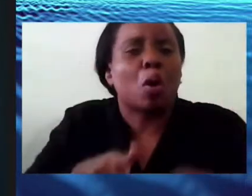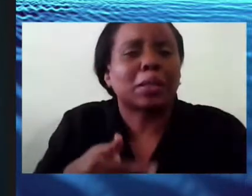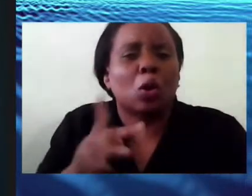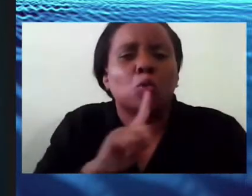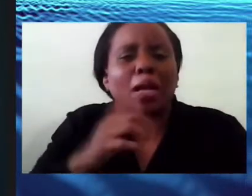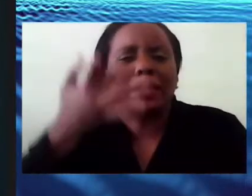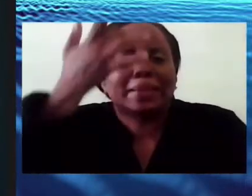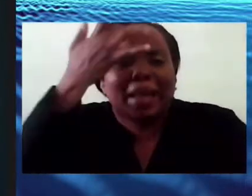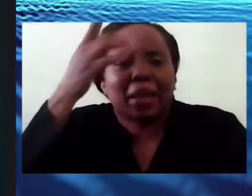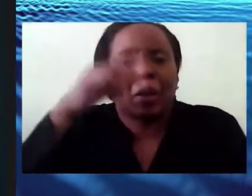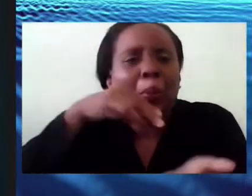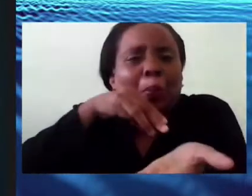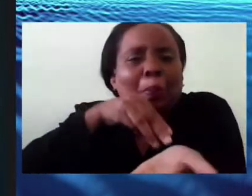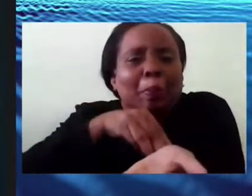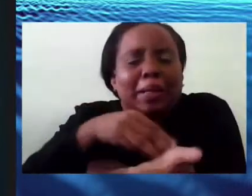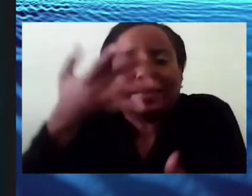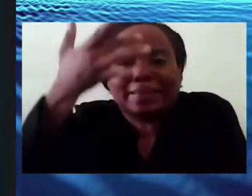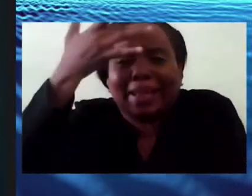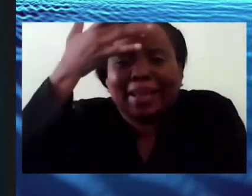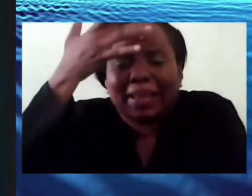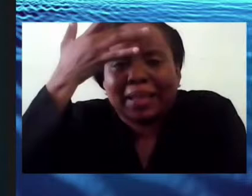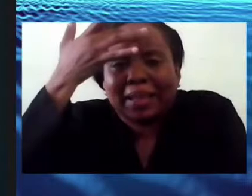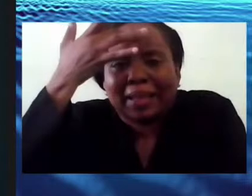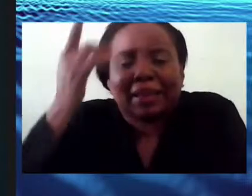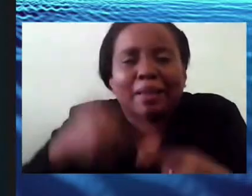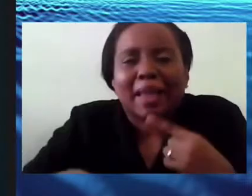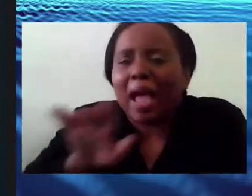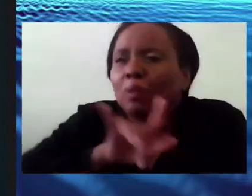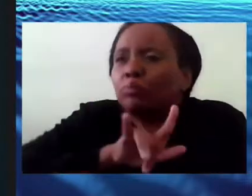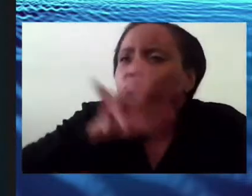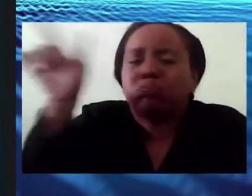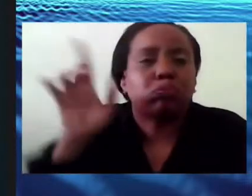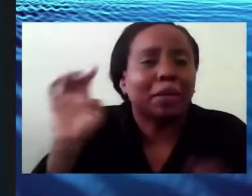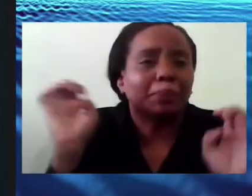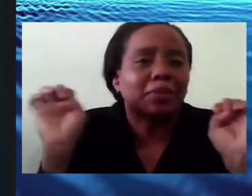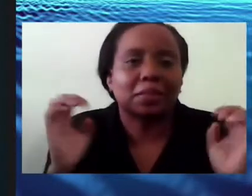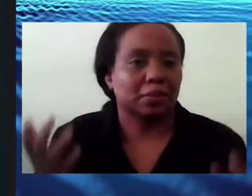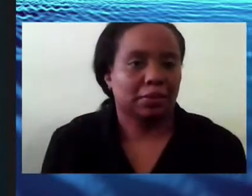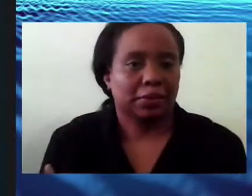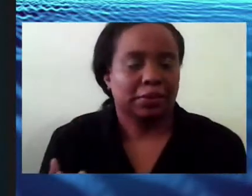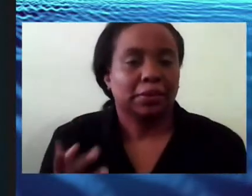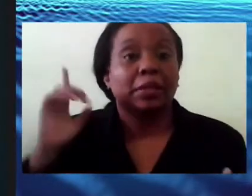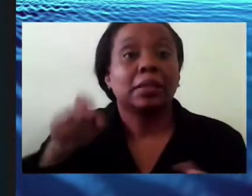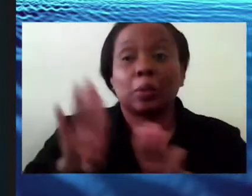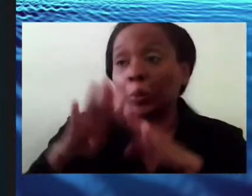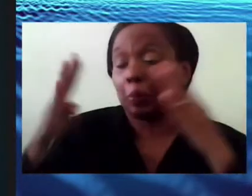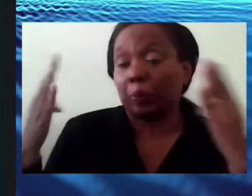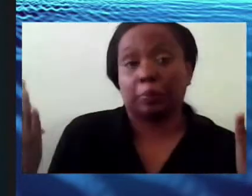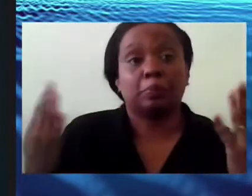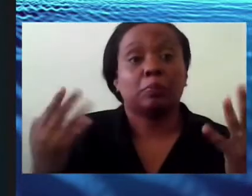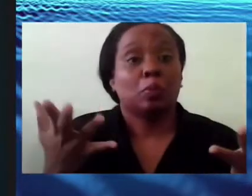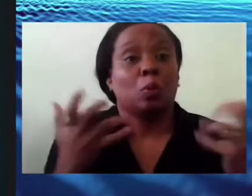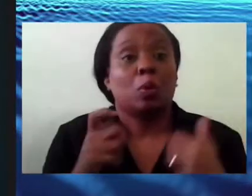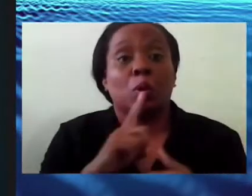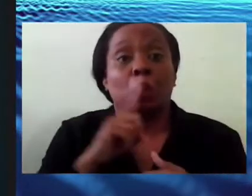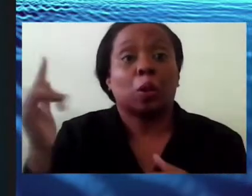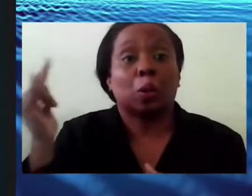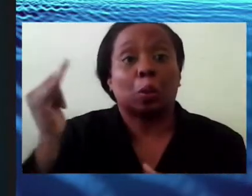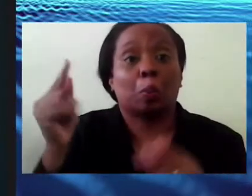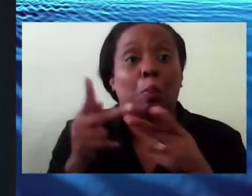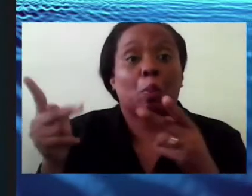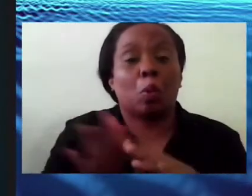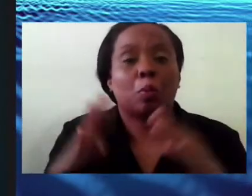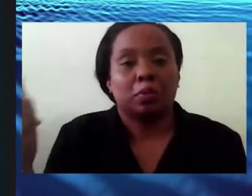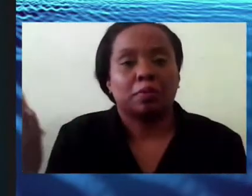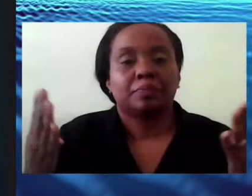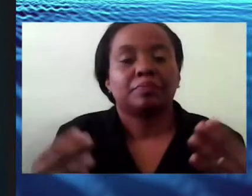having the airport reopened is one of the priority targets for the government, and to get that done in the shortest possible time. Minister Cummins will